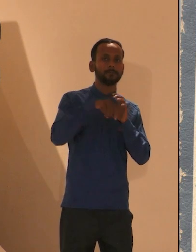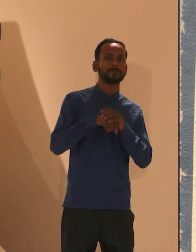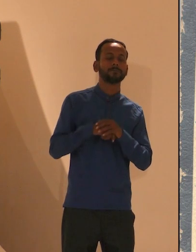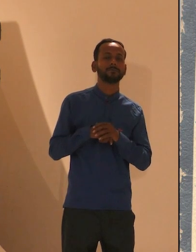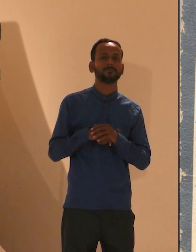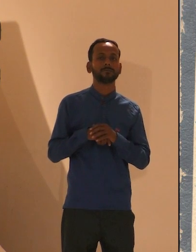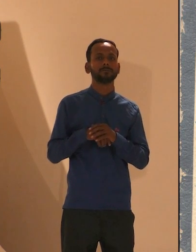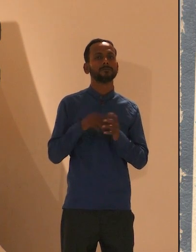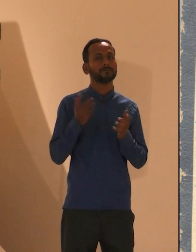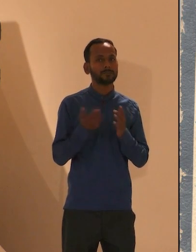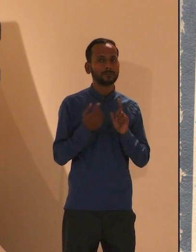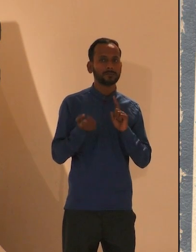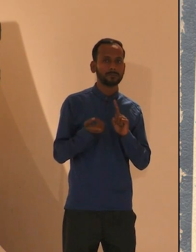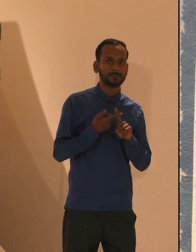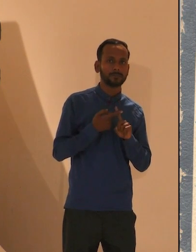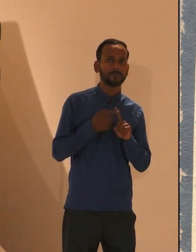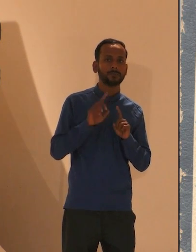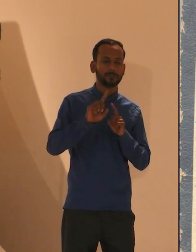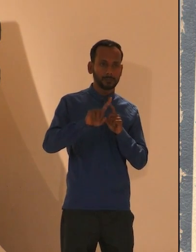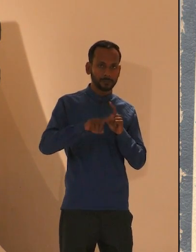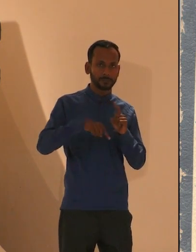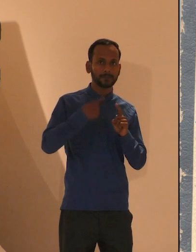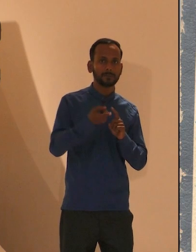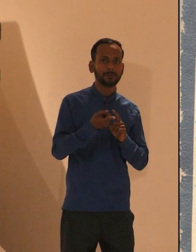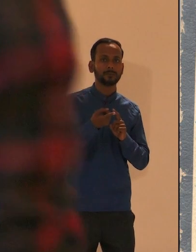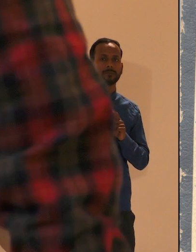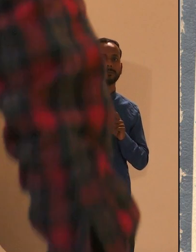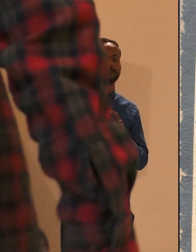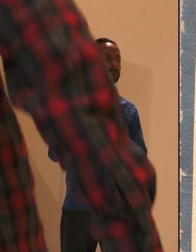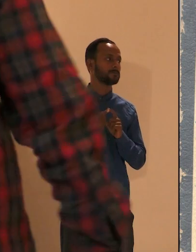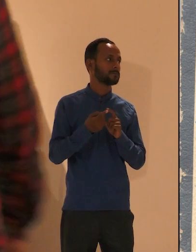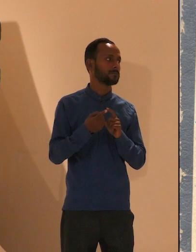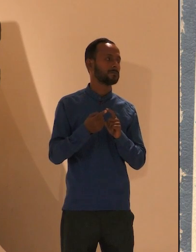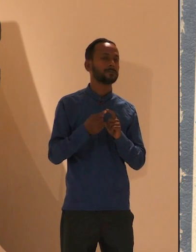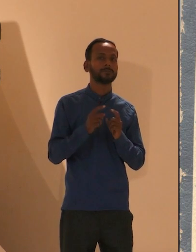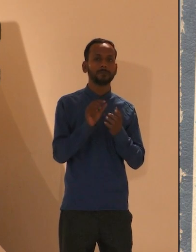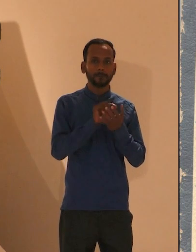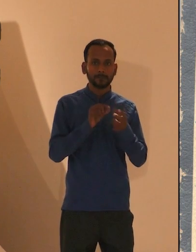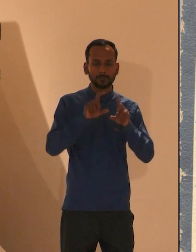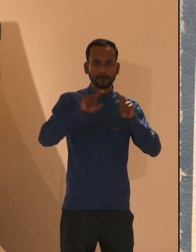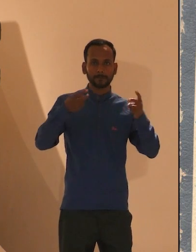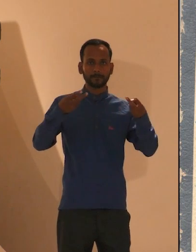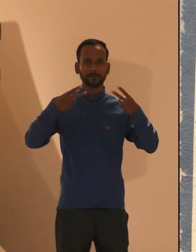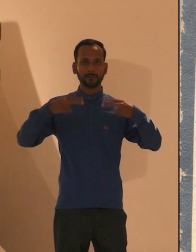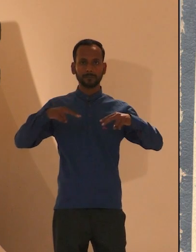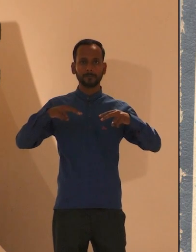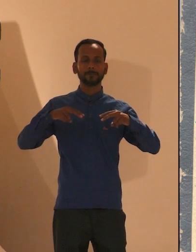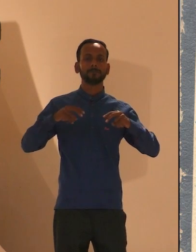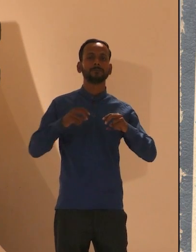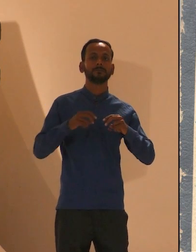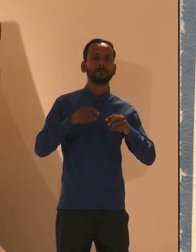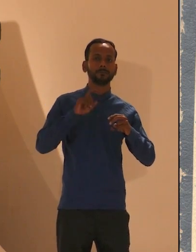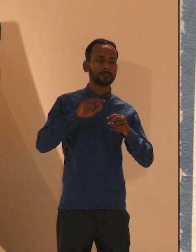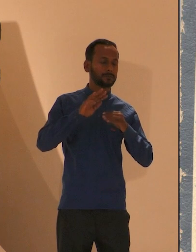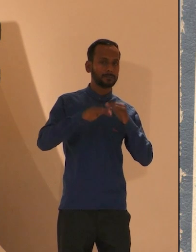women. So this is a counterintuitive and a sort of subversive reinterpretation of our canons that